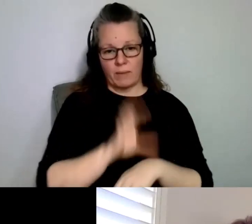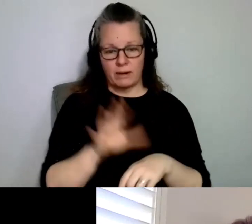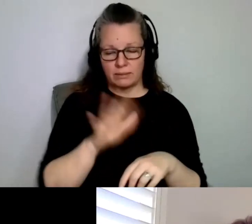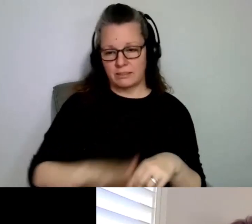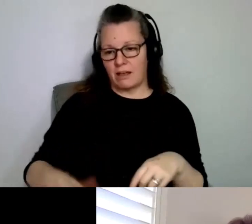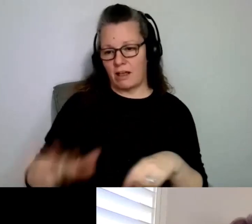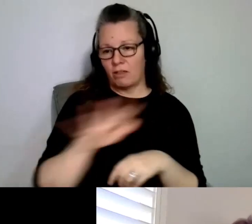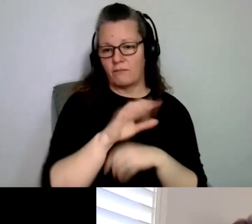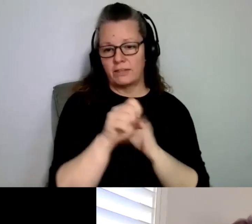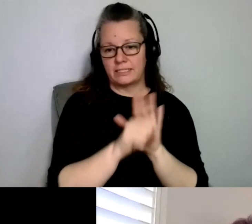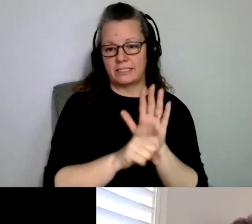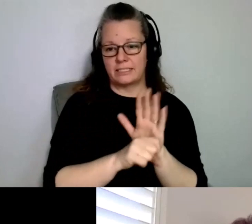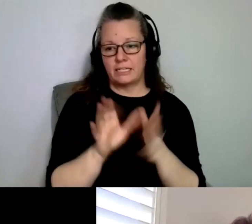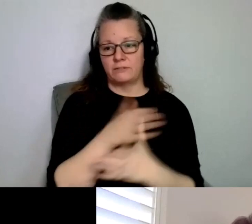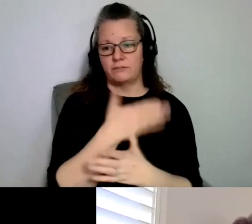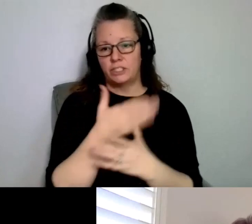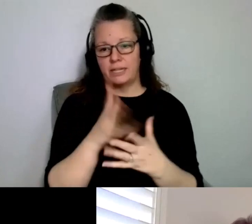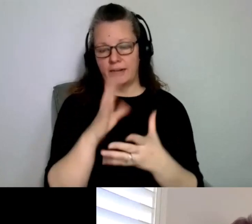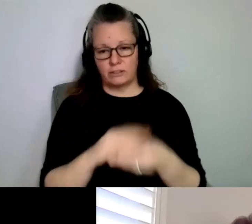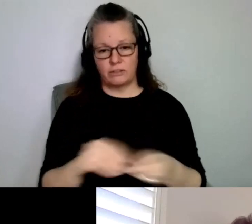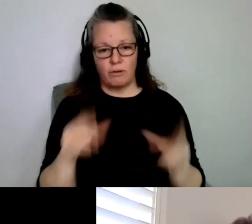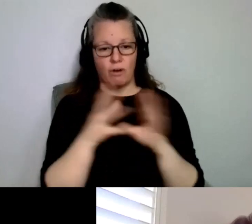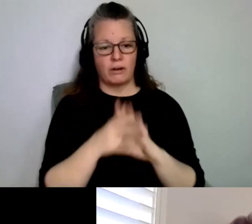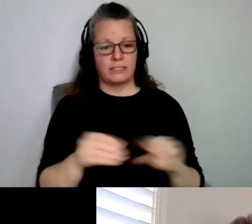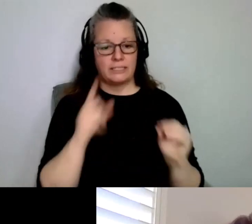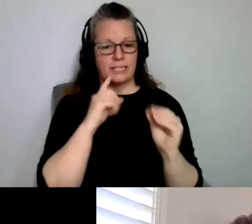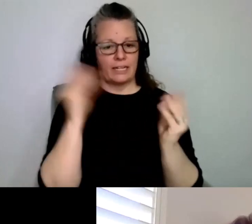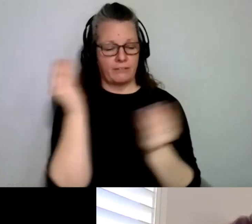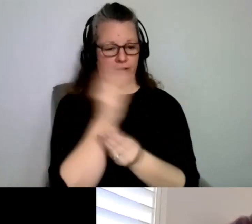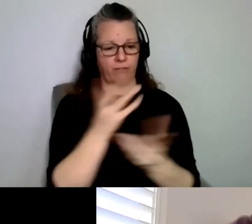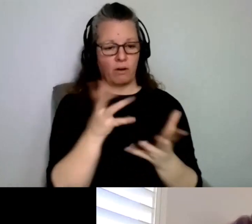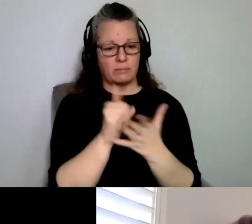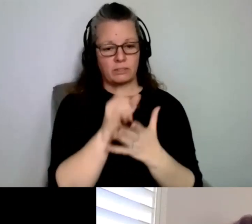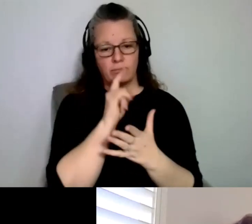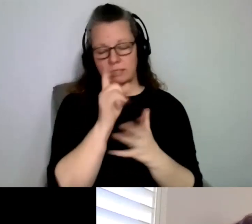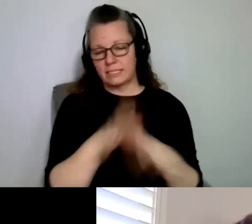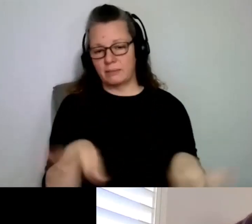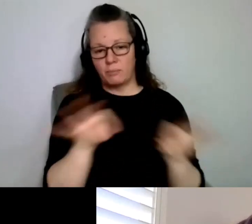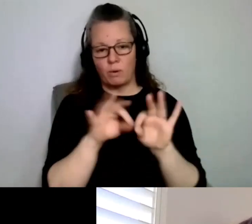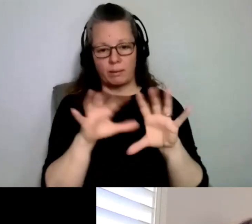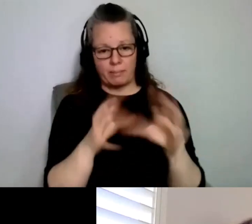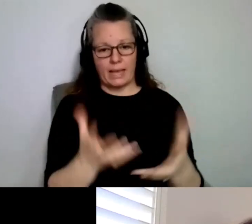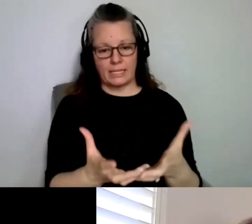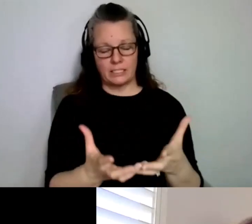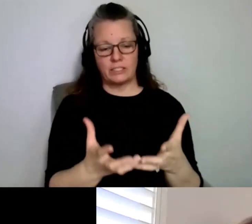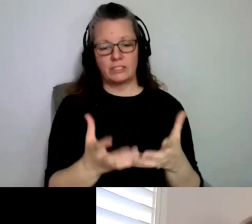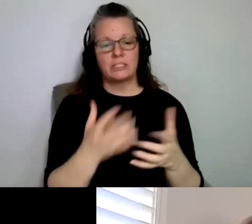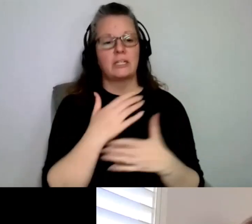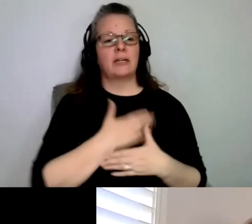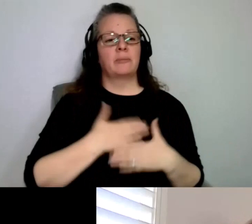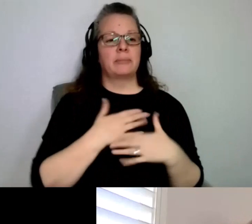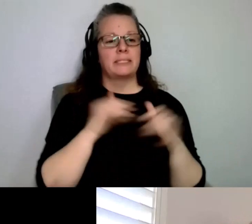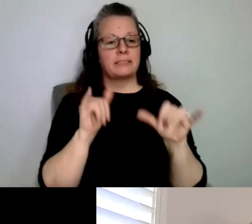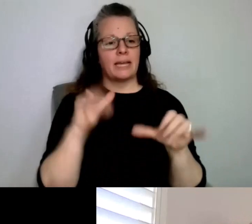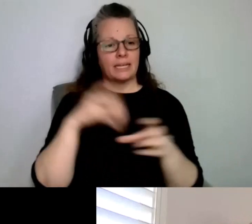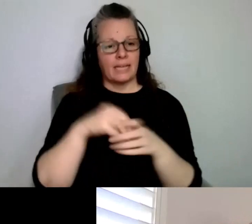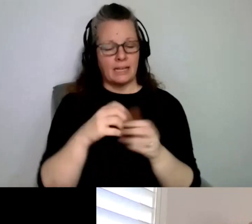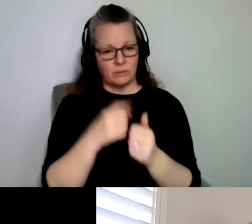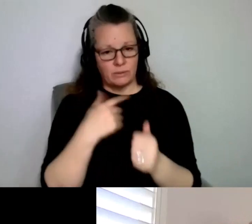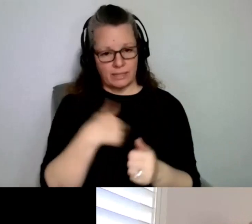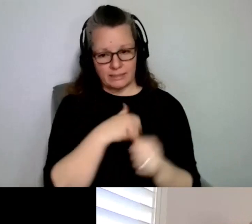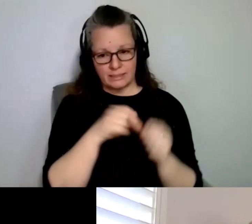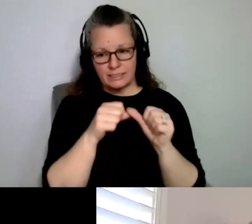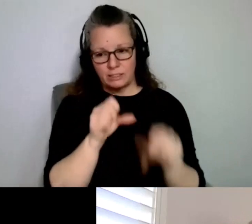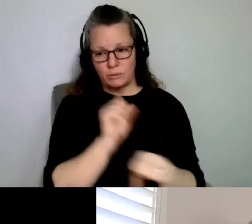state who have shared their stories that have informed this really important package. So please stay engaged with us as we continue to work